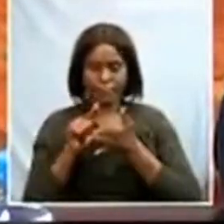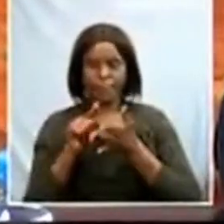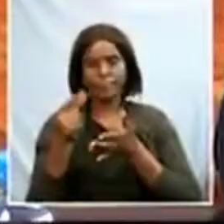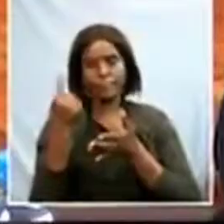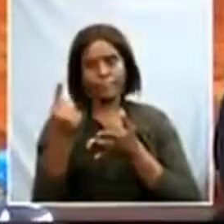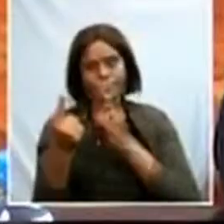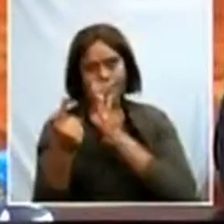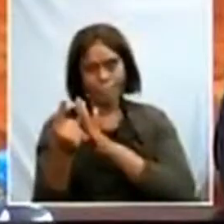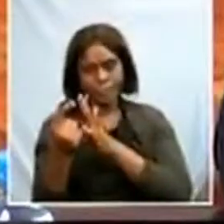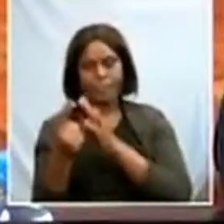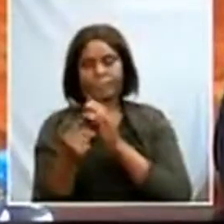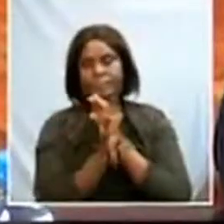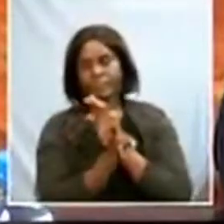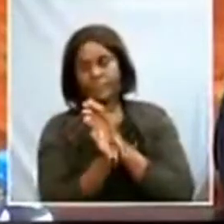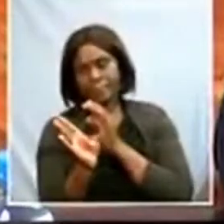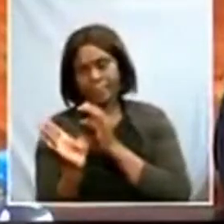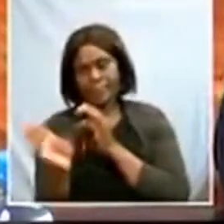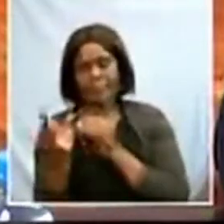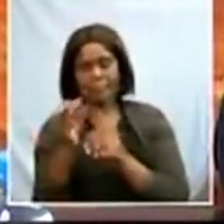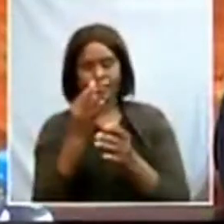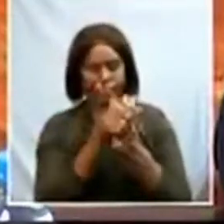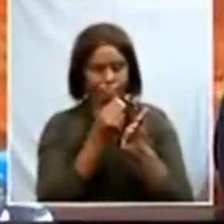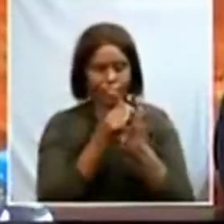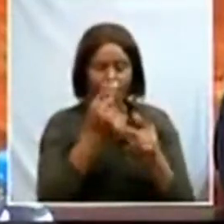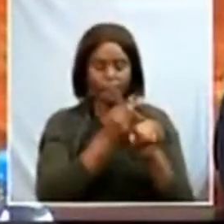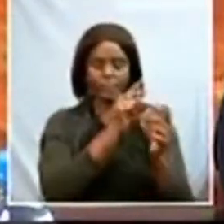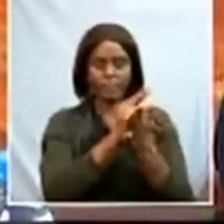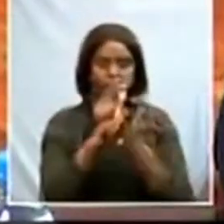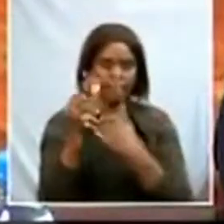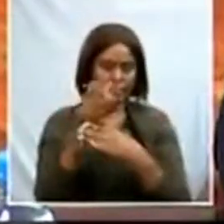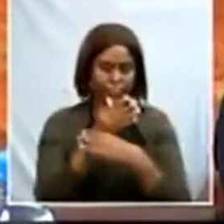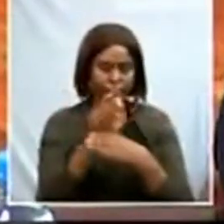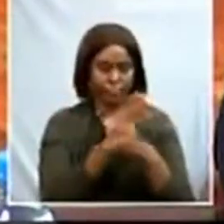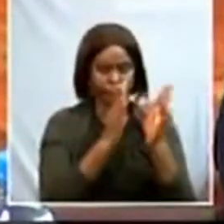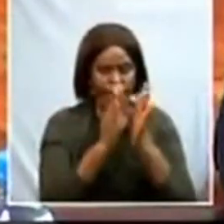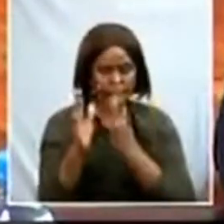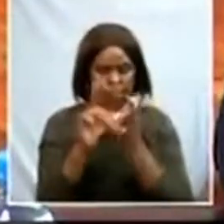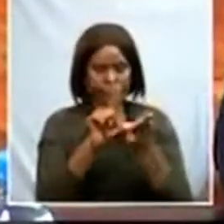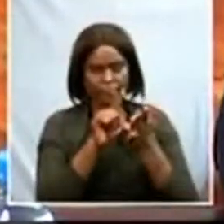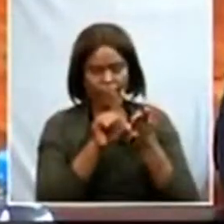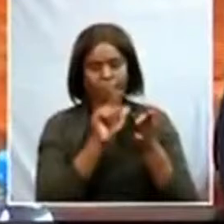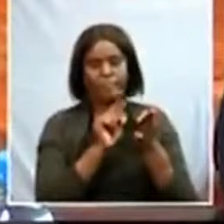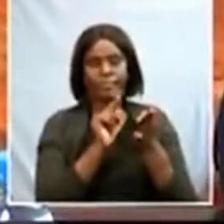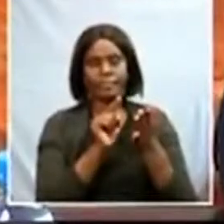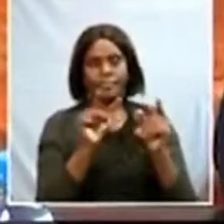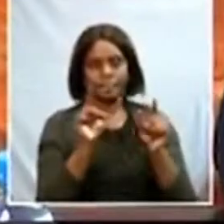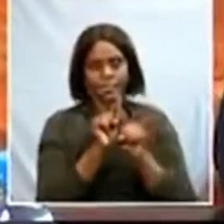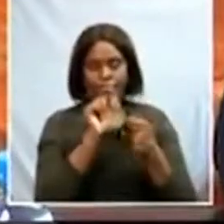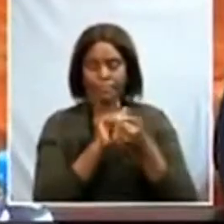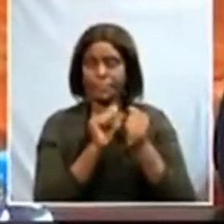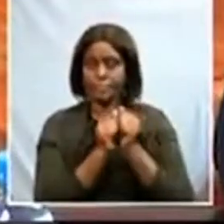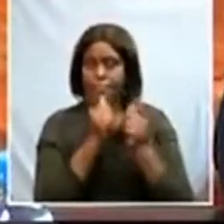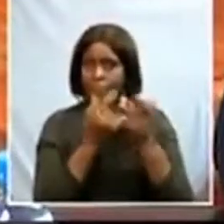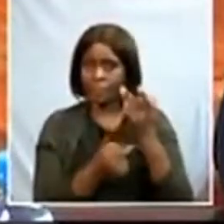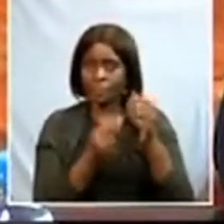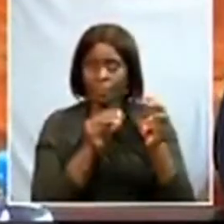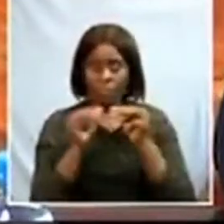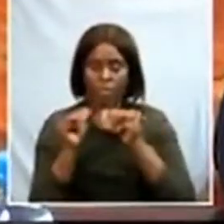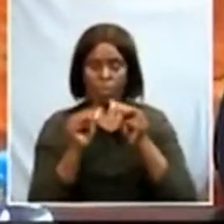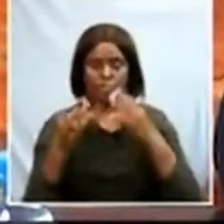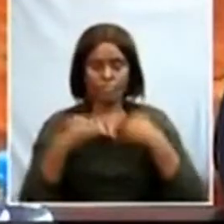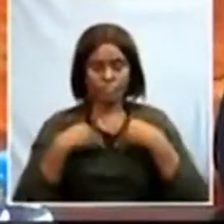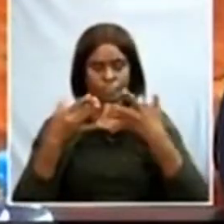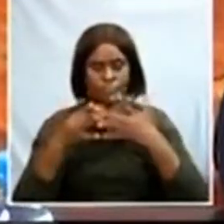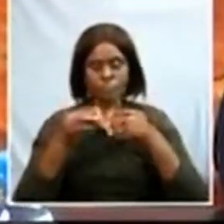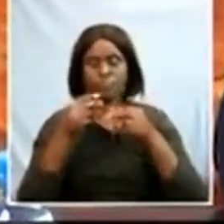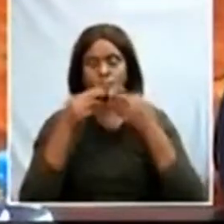Part 1 is diversion of funds from approved business plan as soft loans. Cause of query, management acknowledges